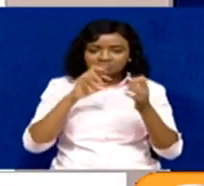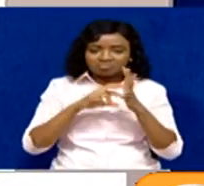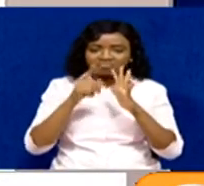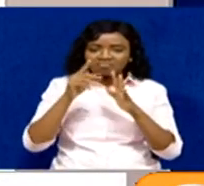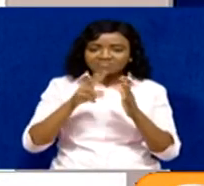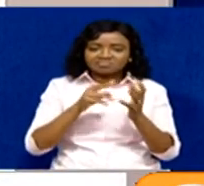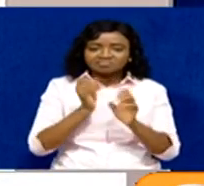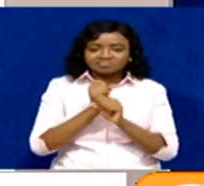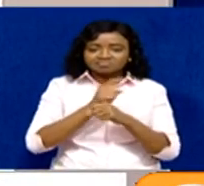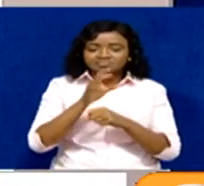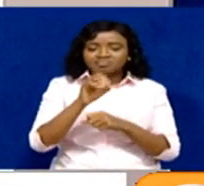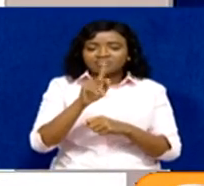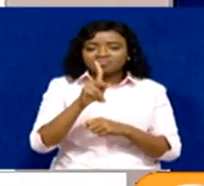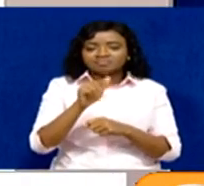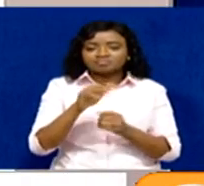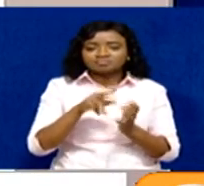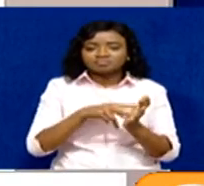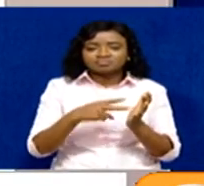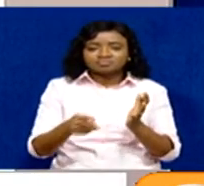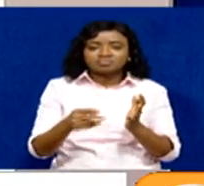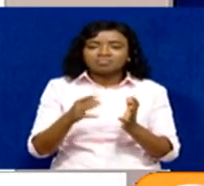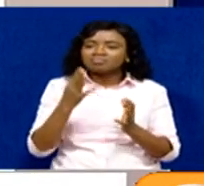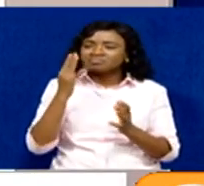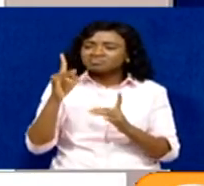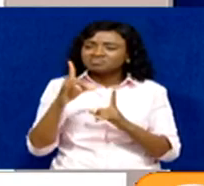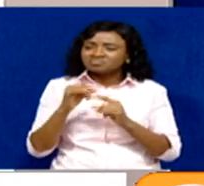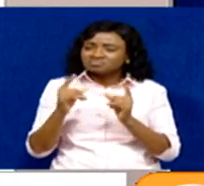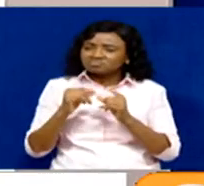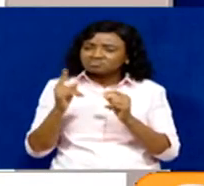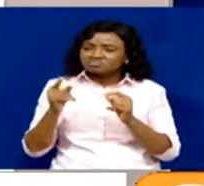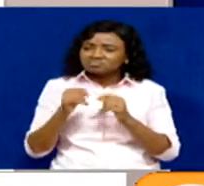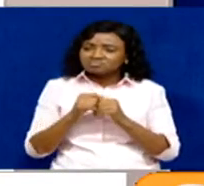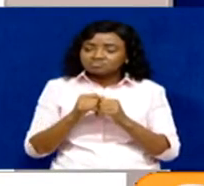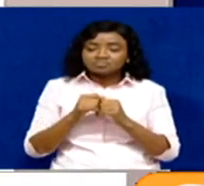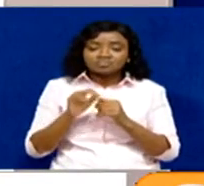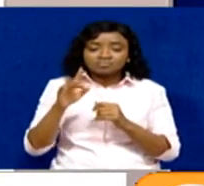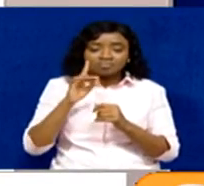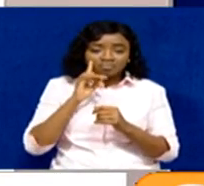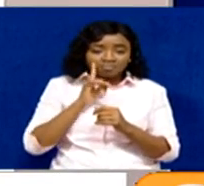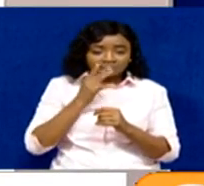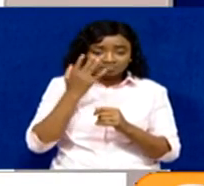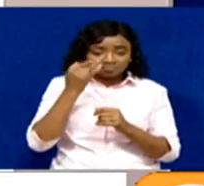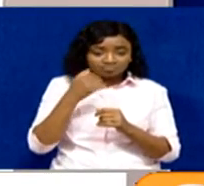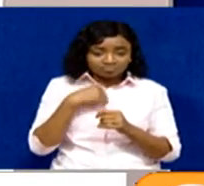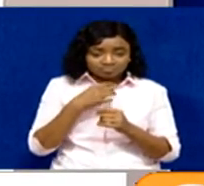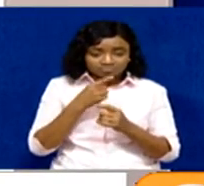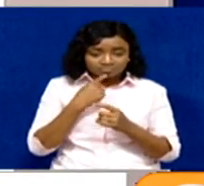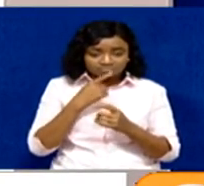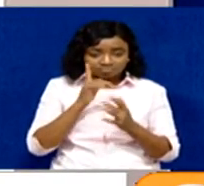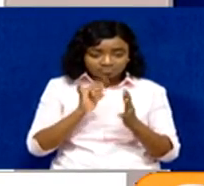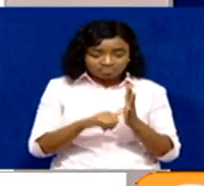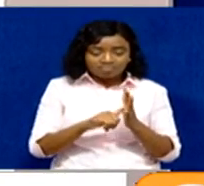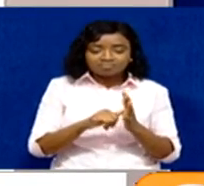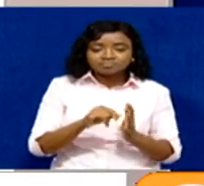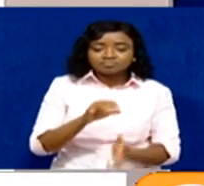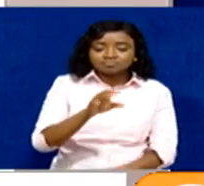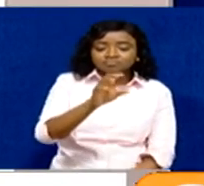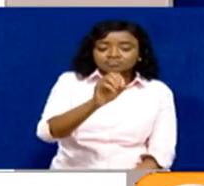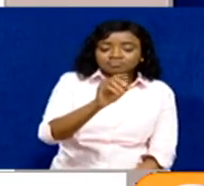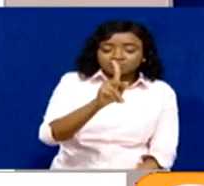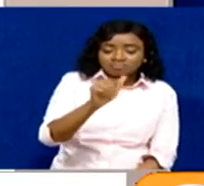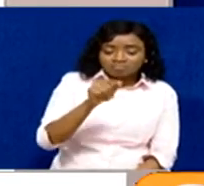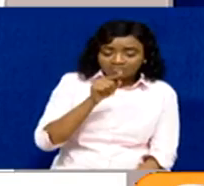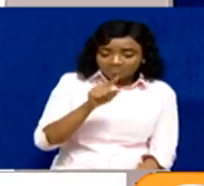I made that statement was Oka was preparing to meet and